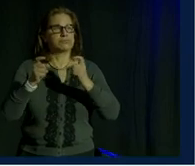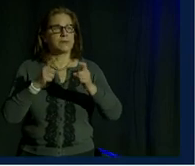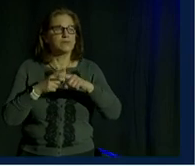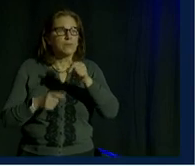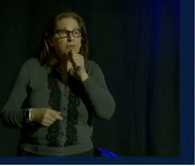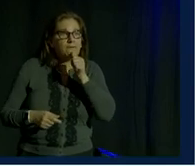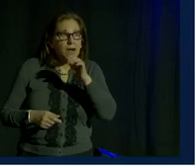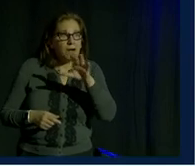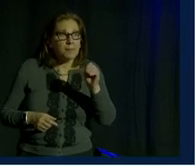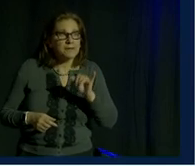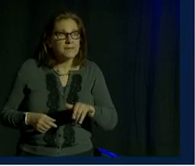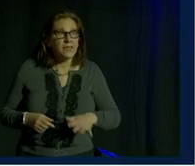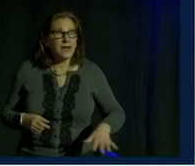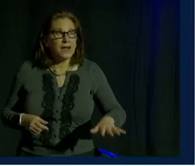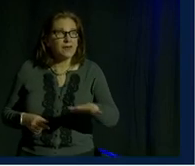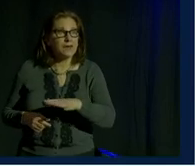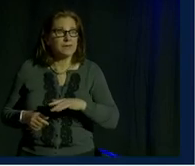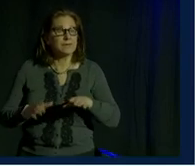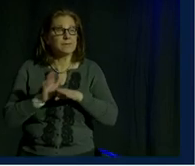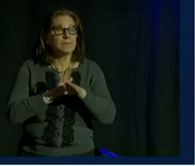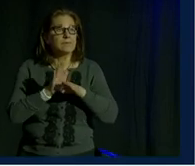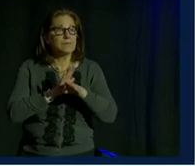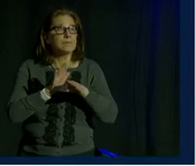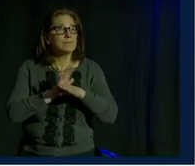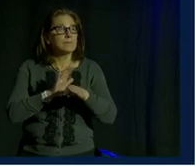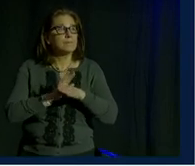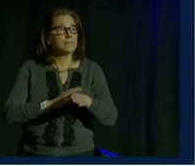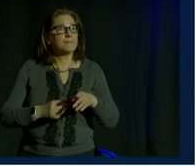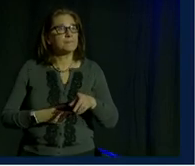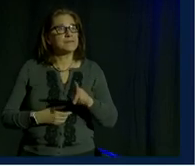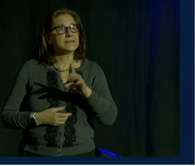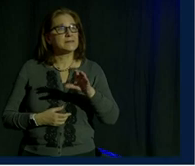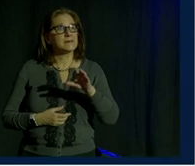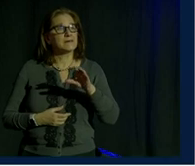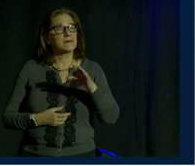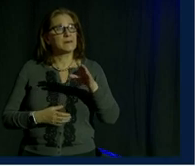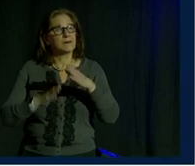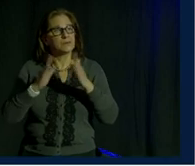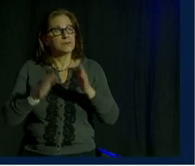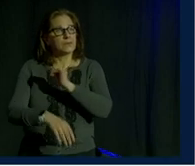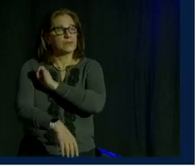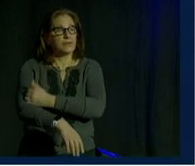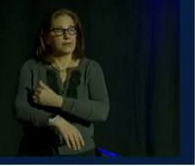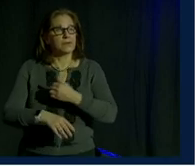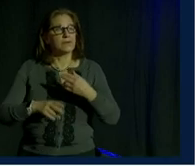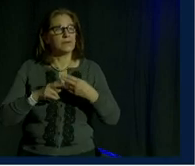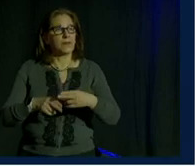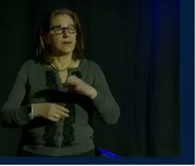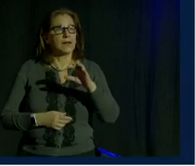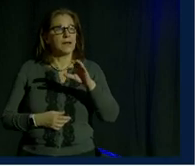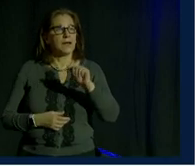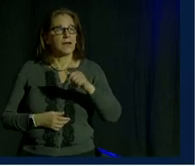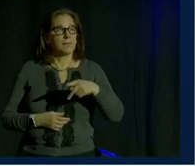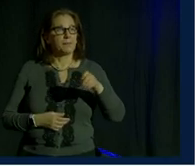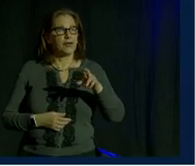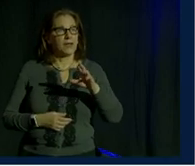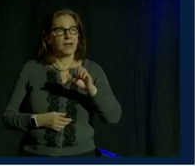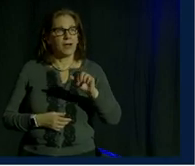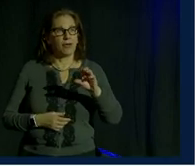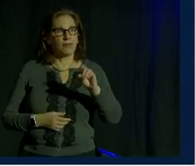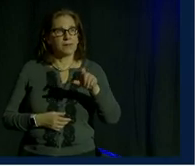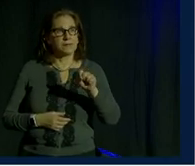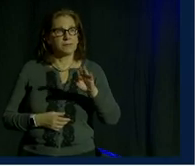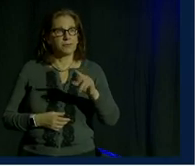In the coming months, DCHA will issue a separate individual solicitation for both squares at 739